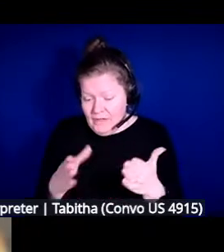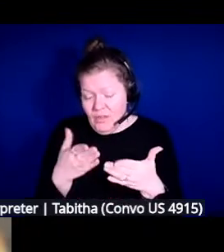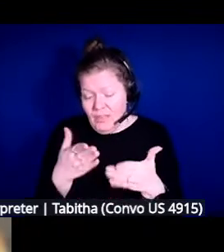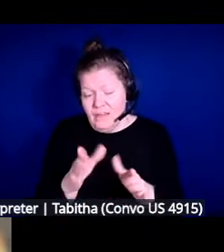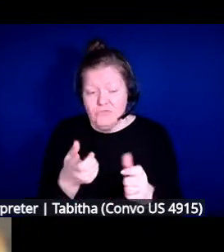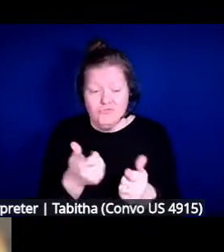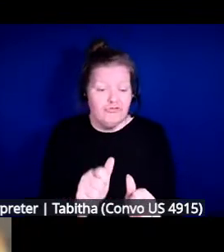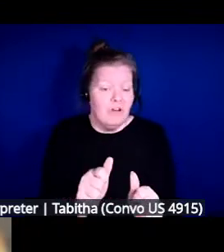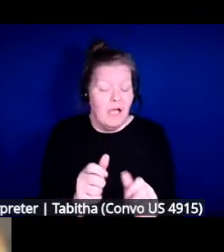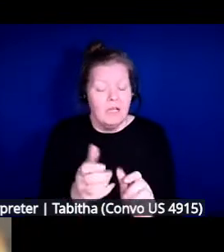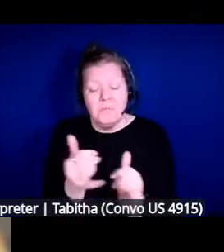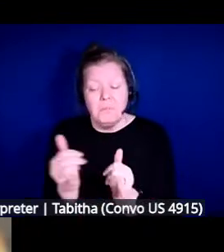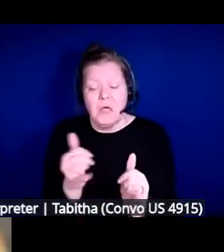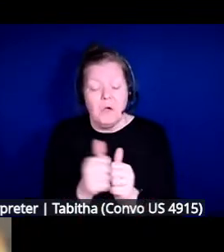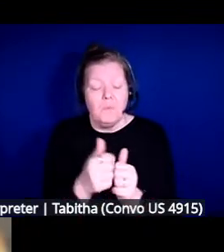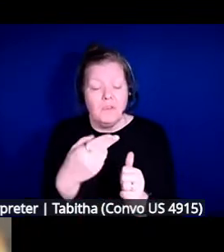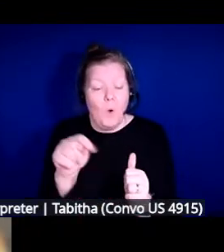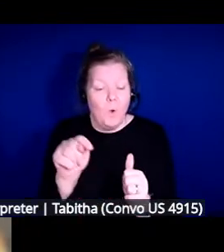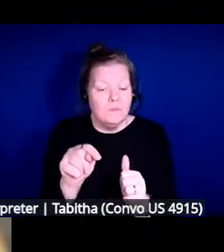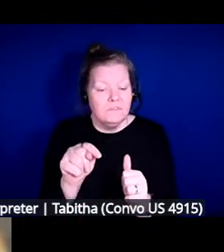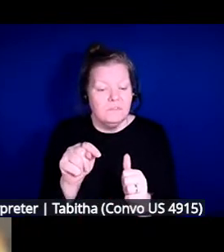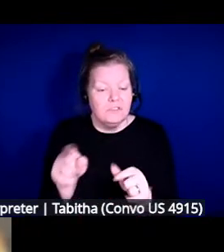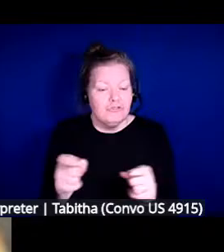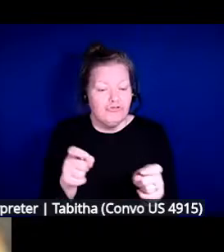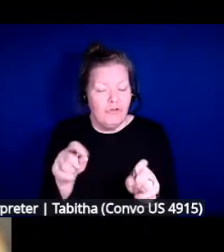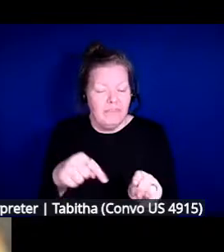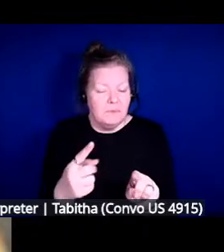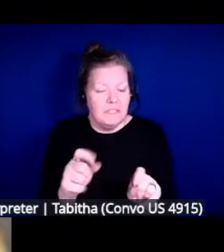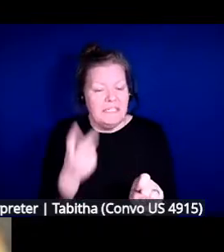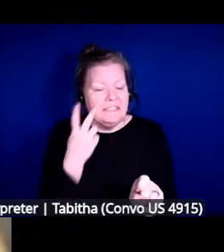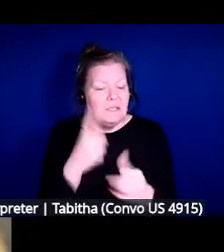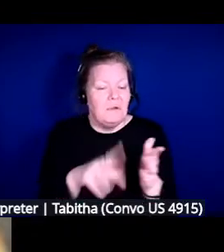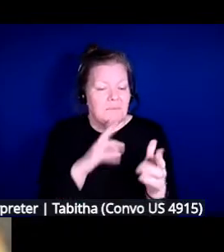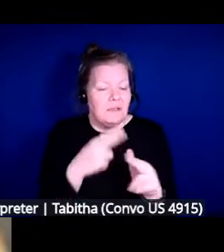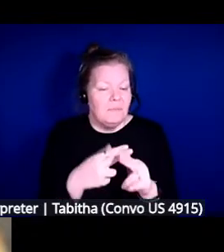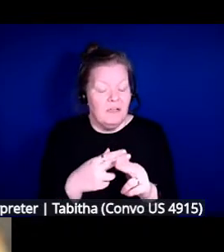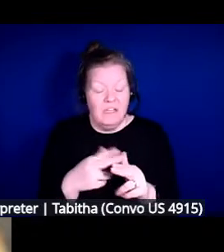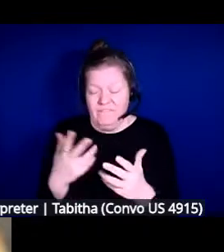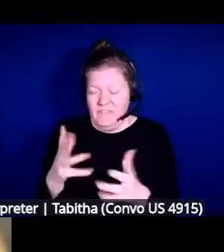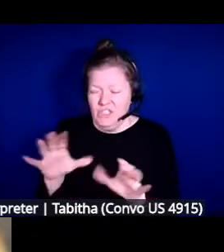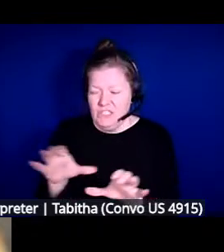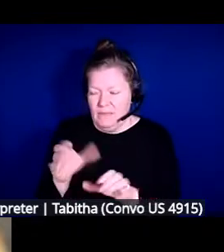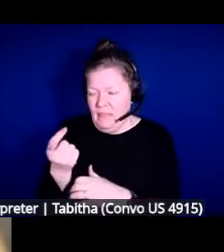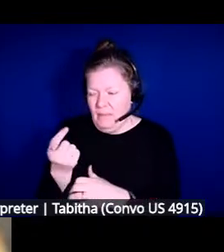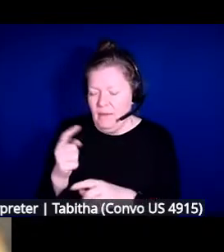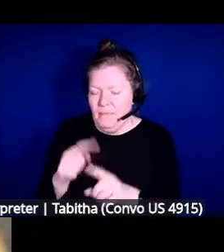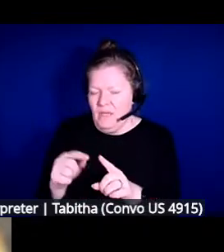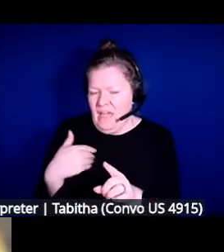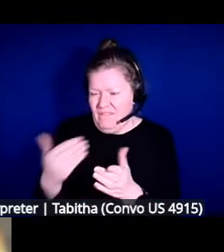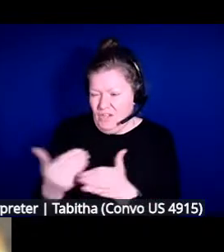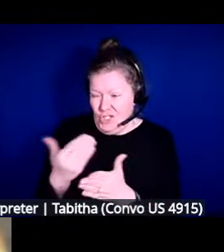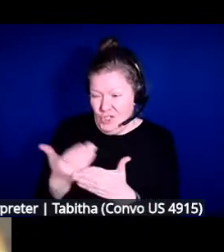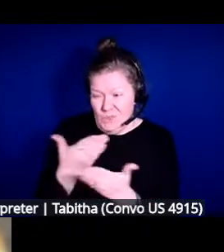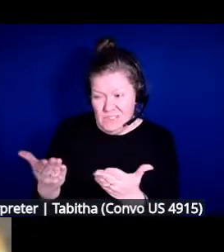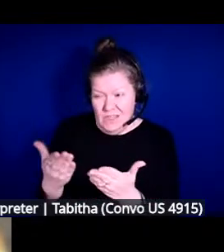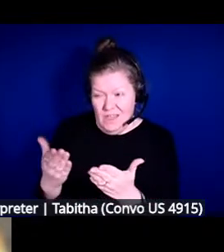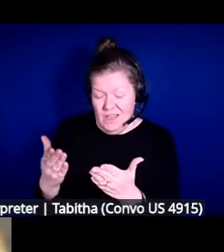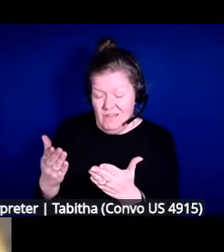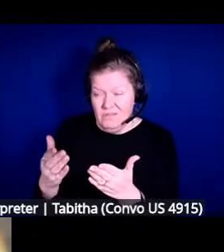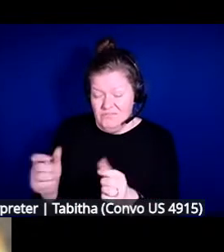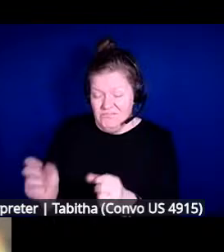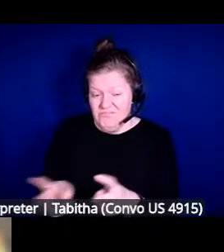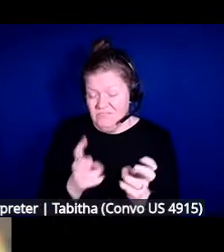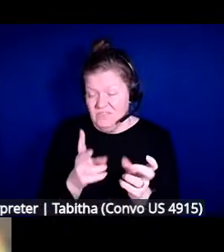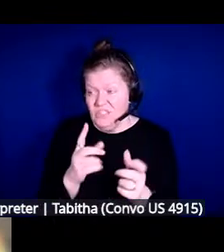try to play with the host controls on this one, so that you can see what I'm talking about. I've done a little bit, but they've got new stuff that they brought out, and I've